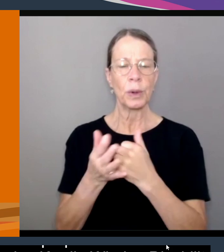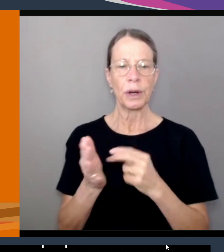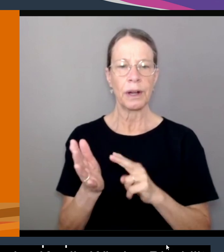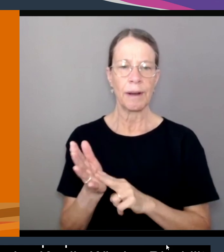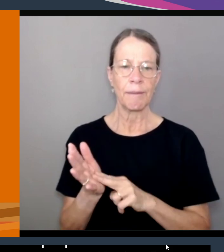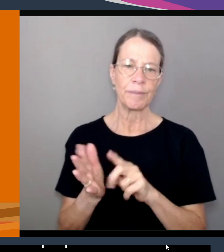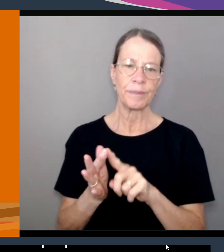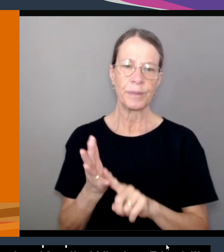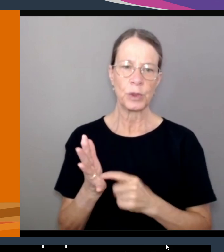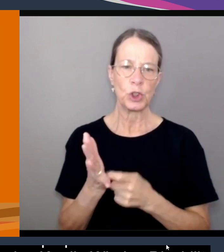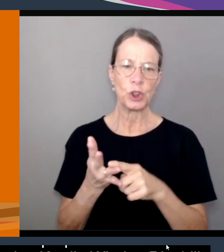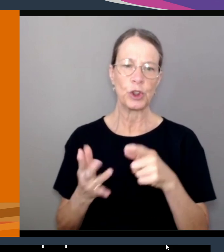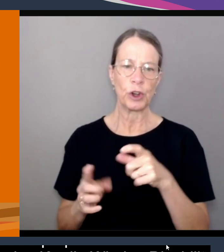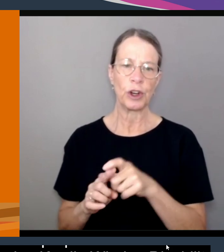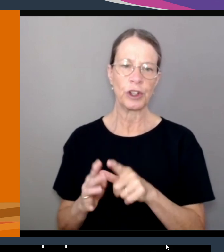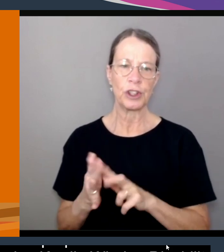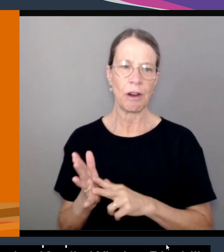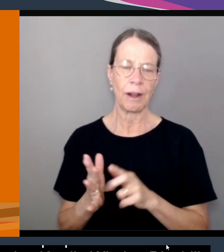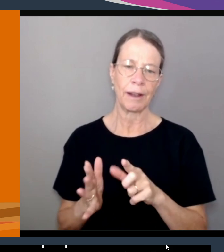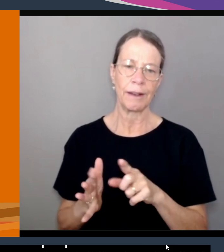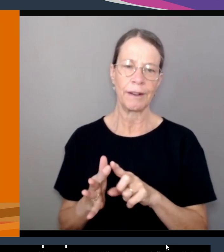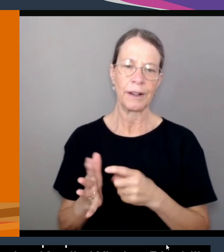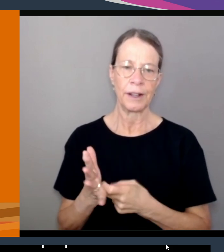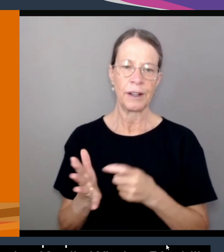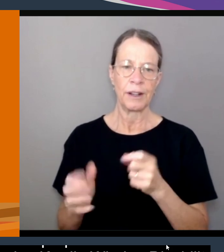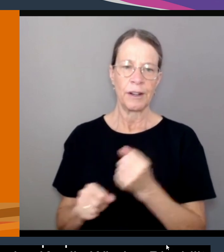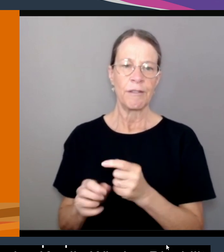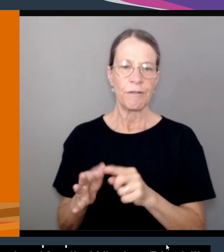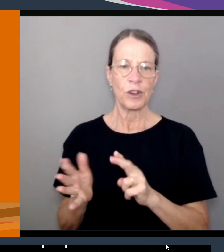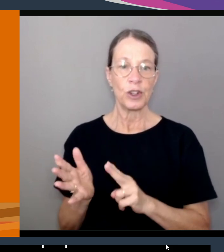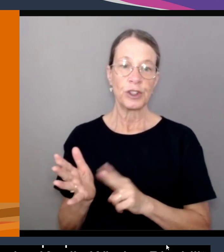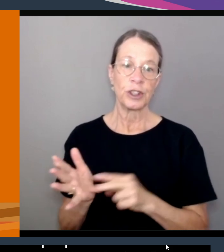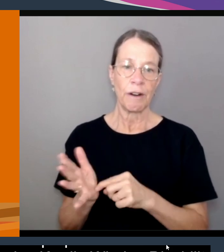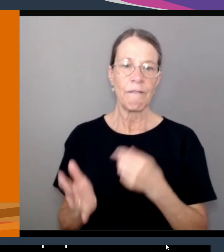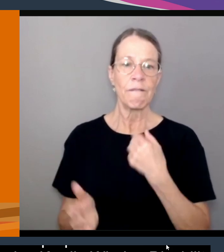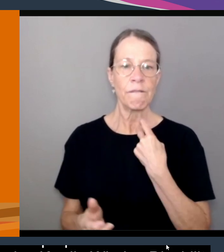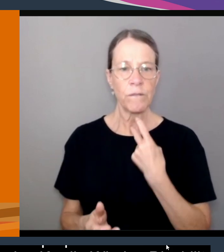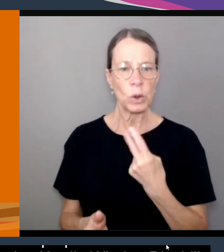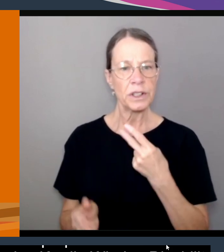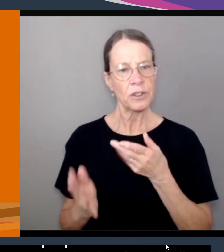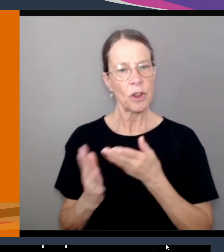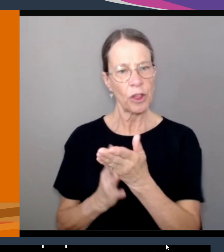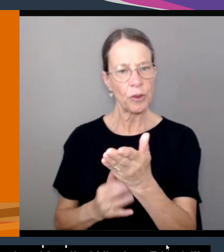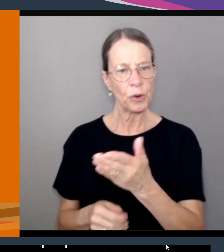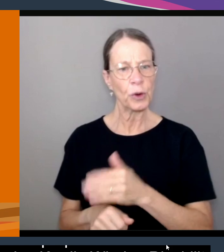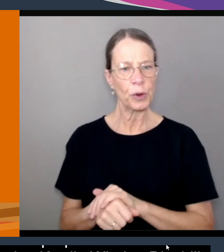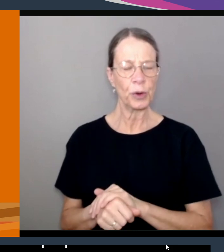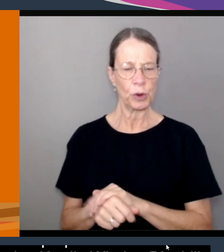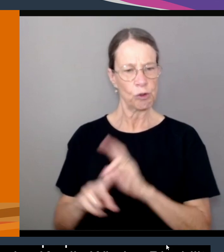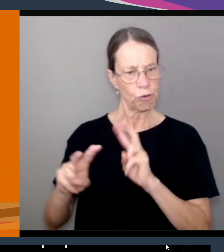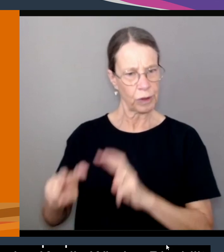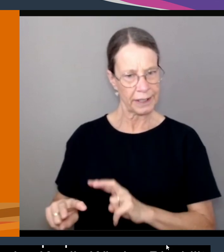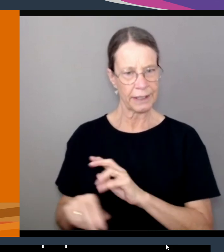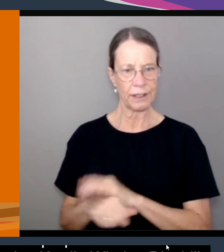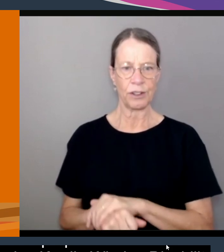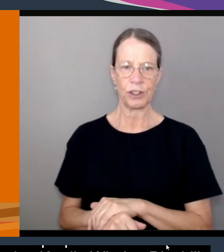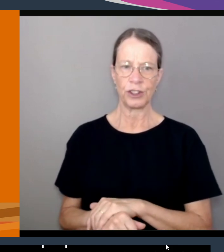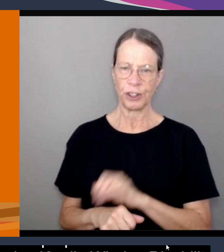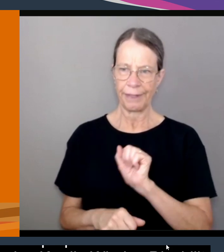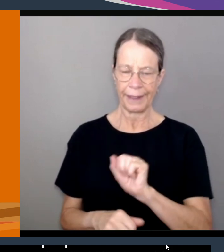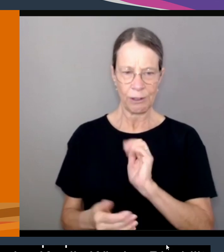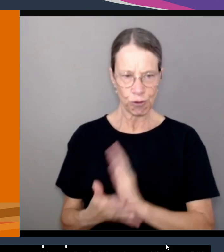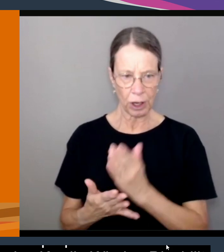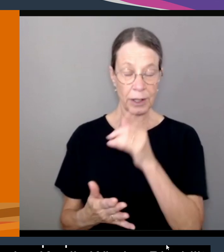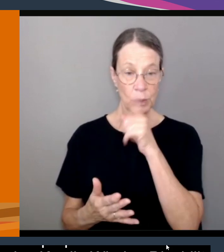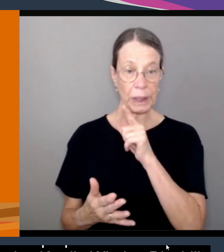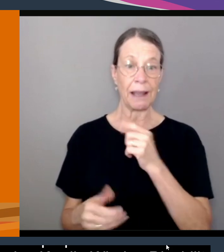of research, especially on sensitive topics like reproductive rights, we're creating connections.